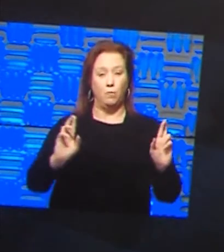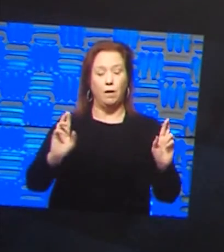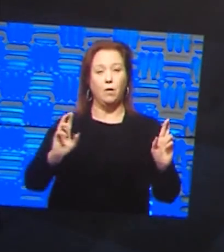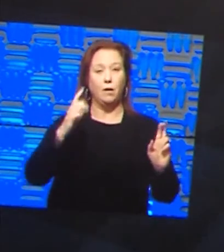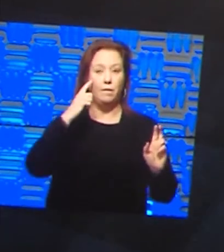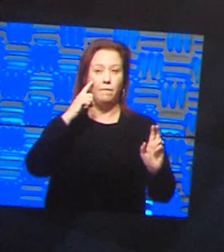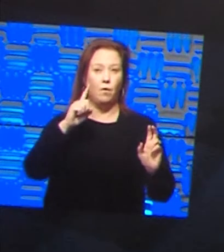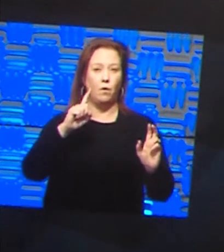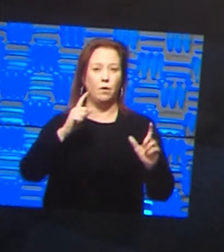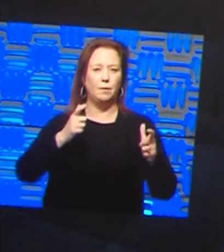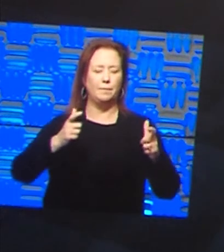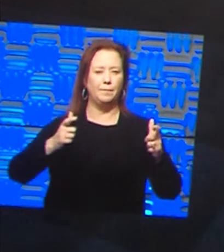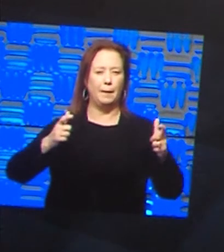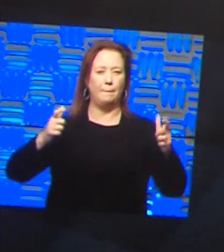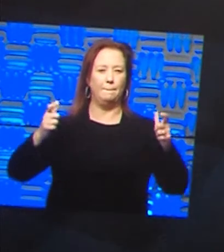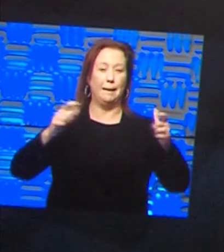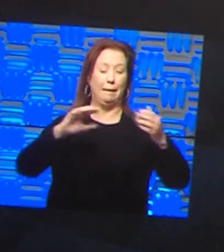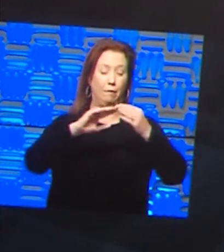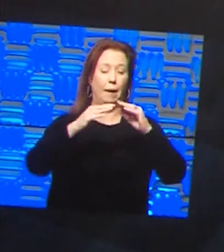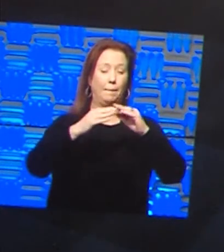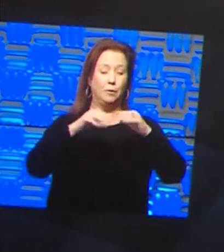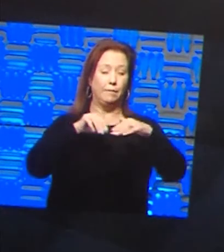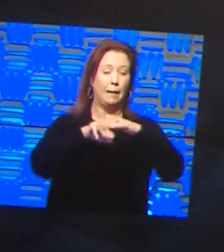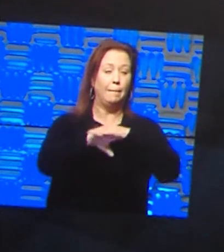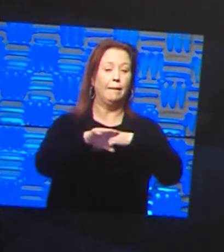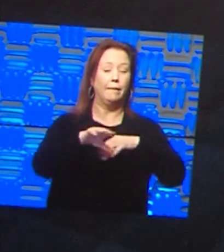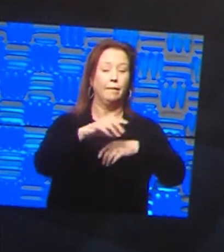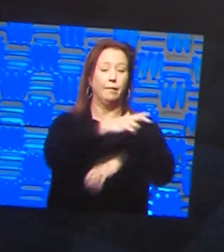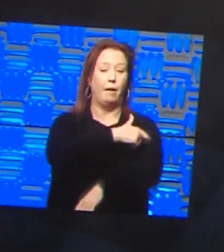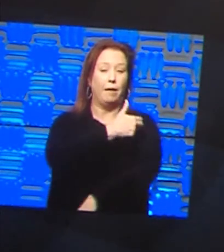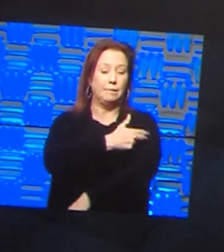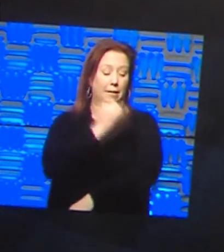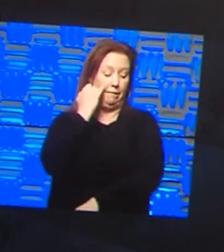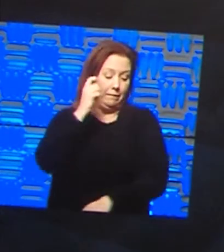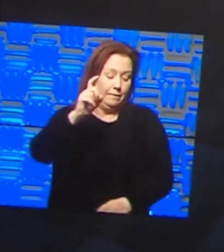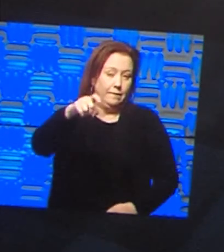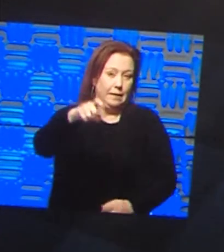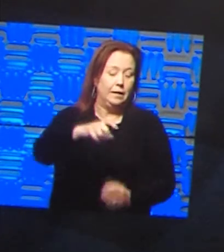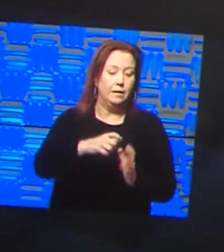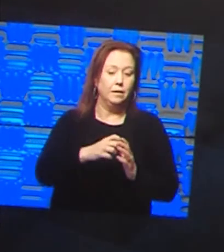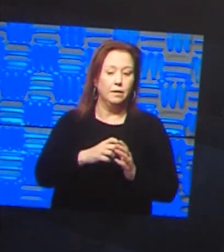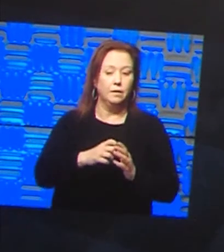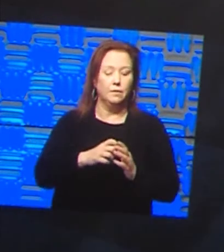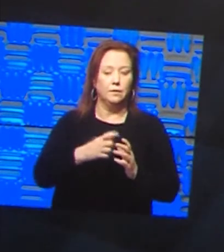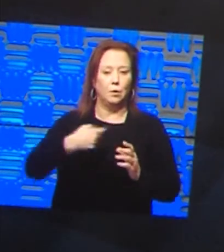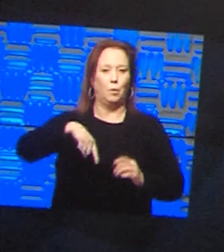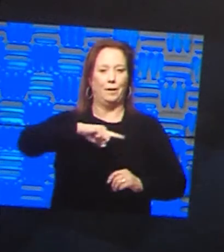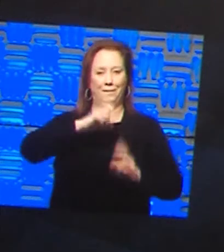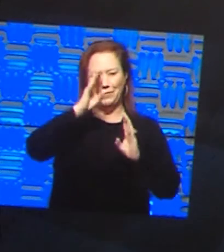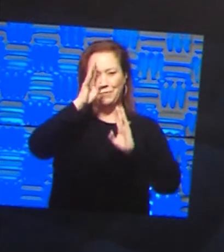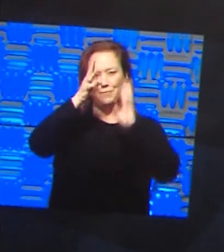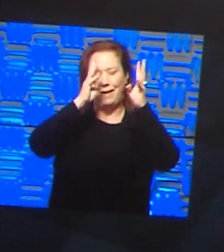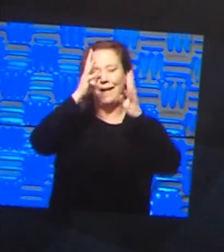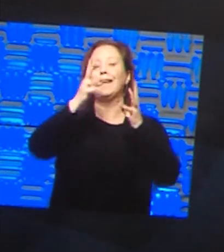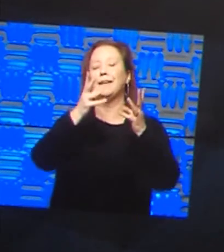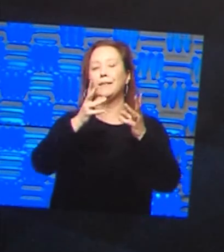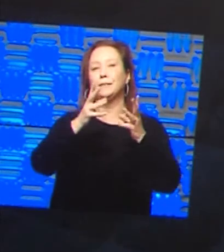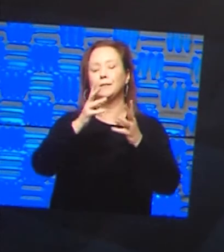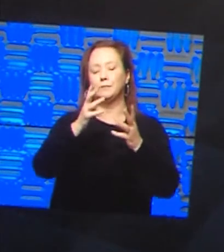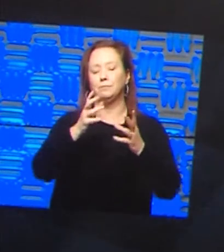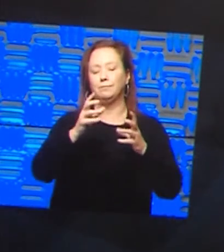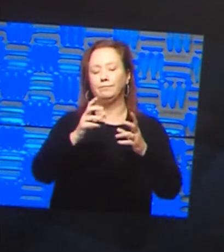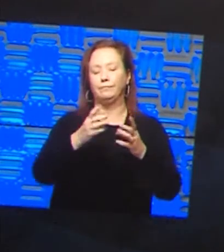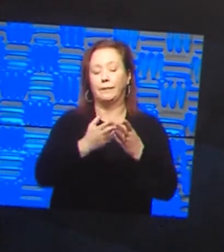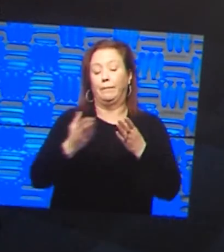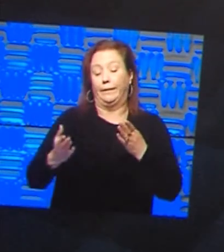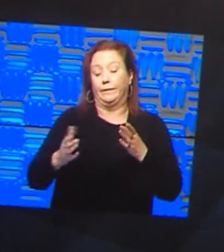to be able for the machine to be up and running, which we'll use for only in-house or in-hospitalized patients. But currently we're testing outpatients who